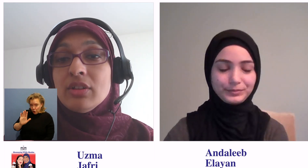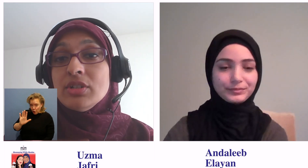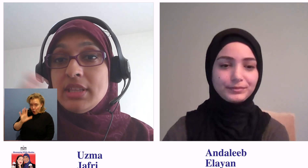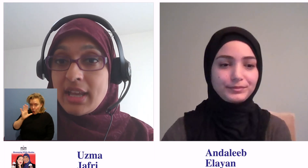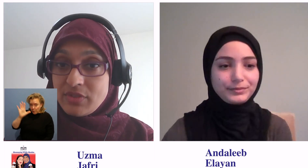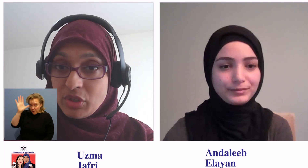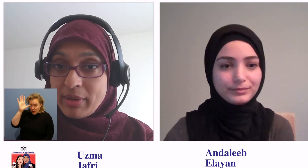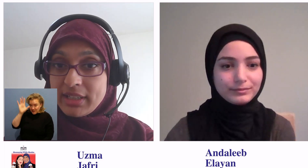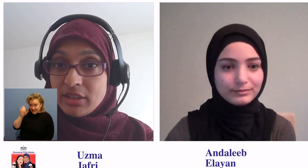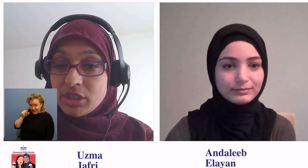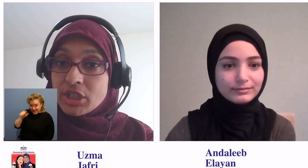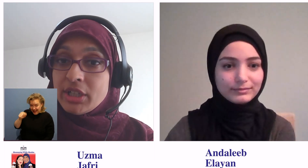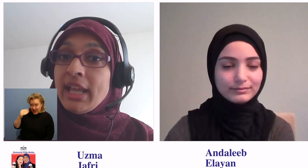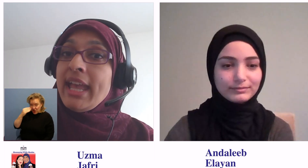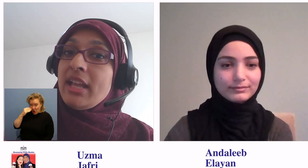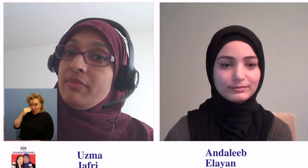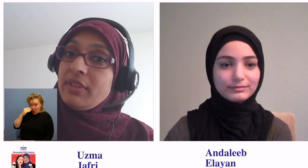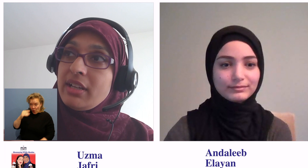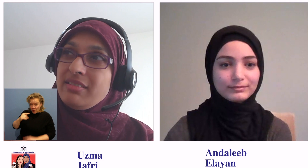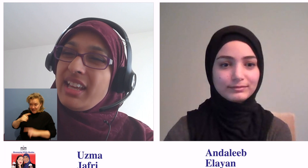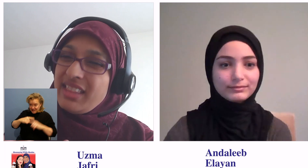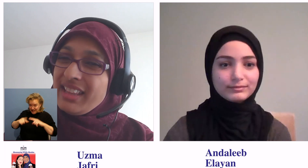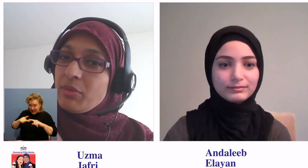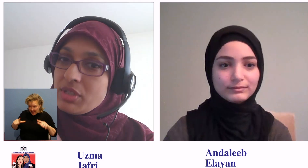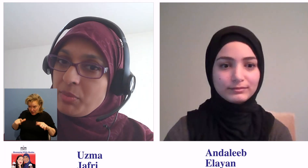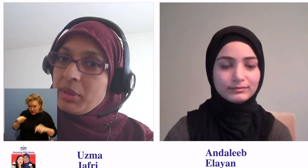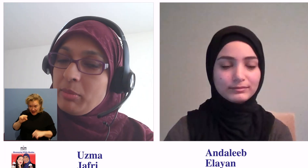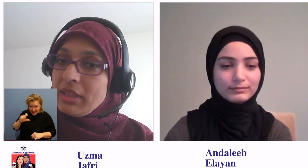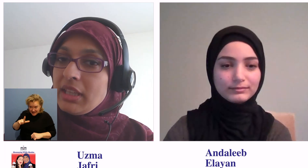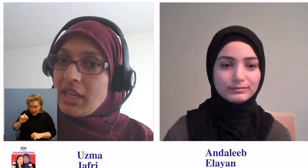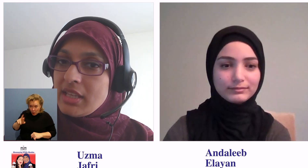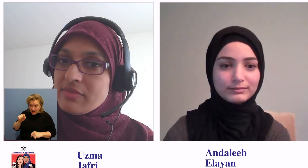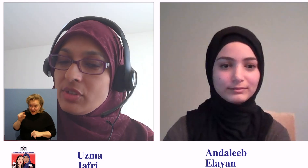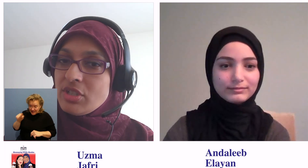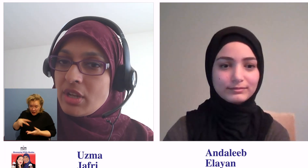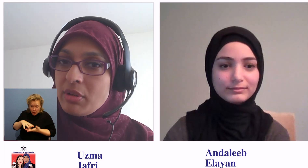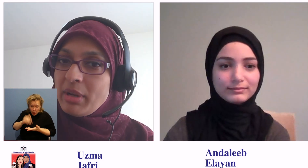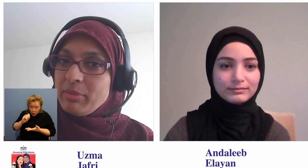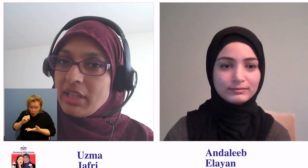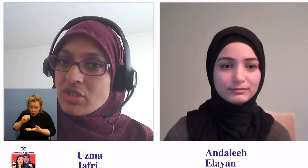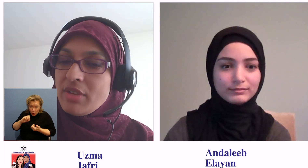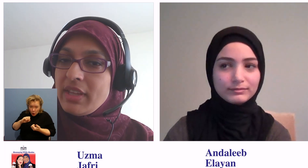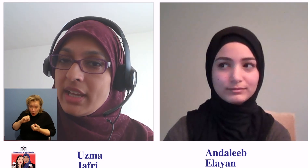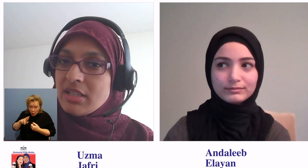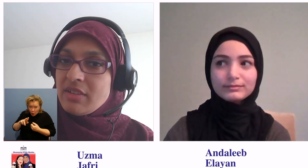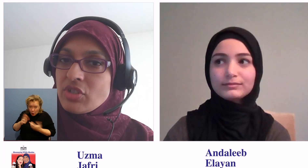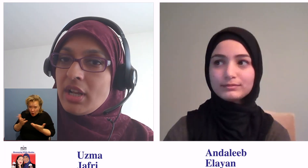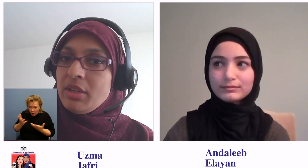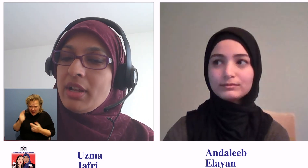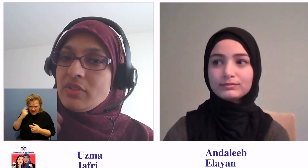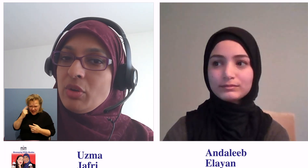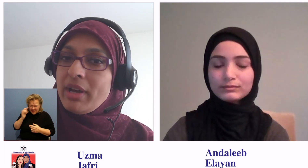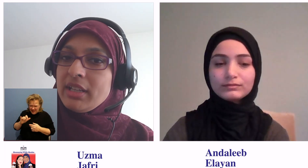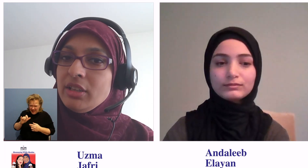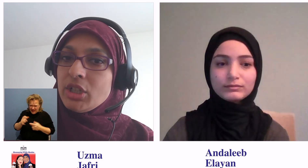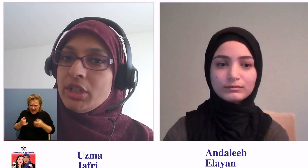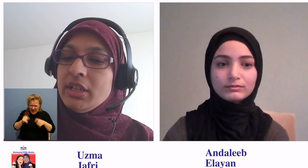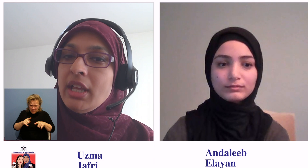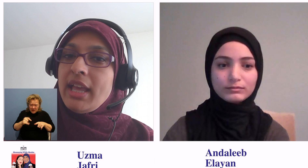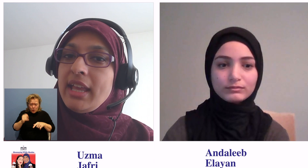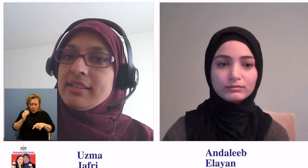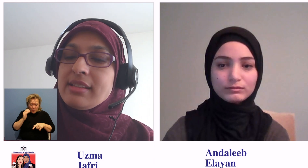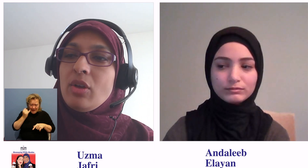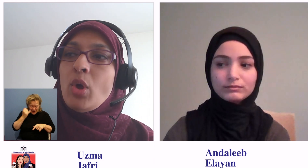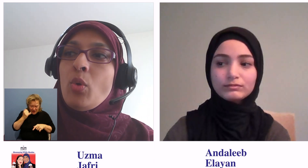know ASL or did they have to go back and learn? And if that, I think that would typically be the case for the general population. If they had a deaf child, they would have to go back and